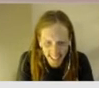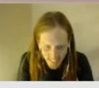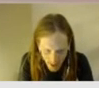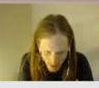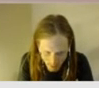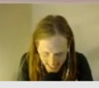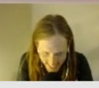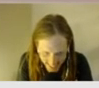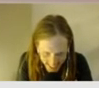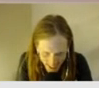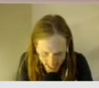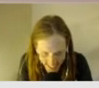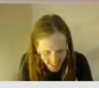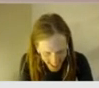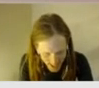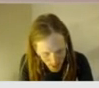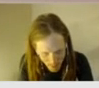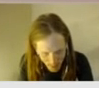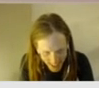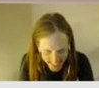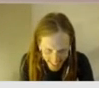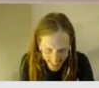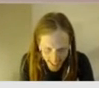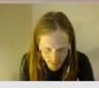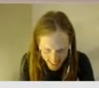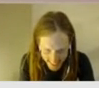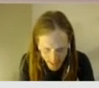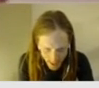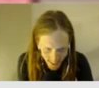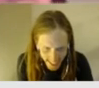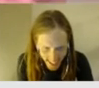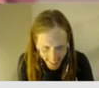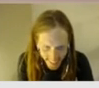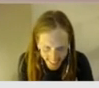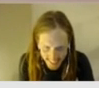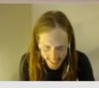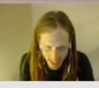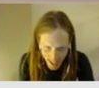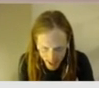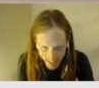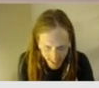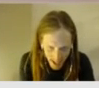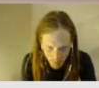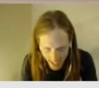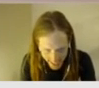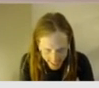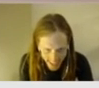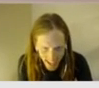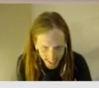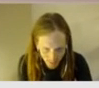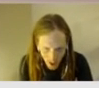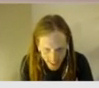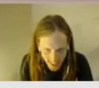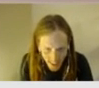shoot pictures. I'm watching, sorry to interrupt, but I'm watching him on the Skype call right now, and I see a black